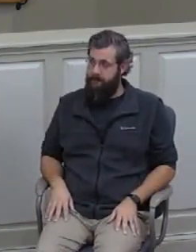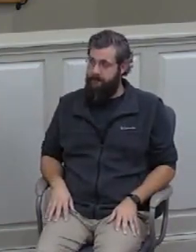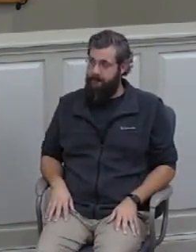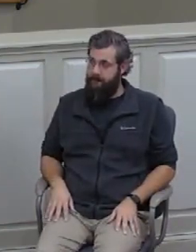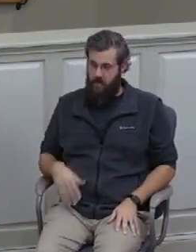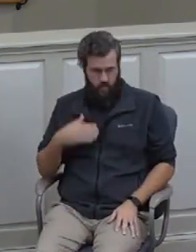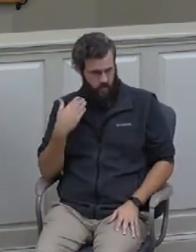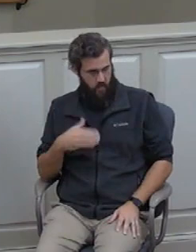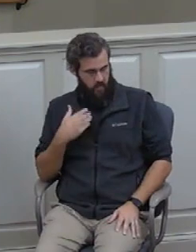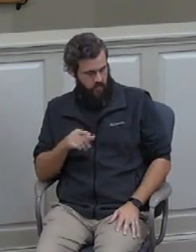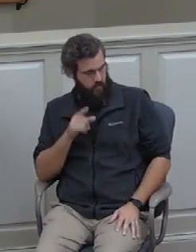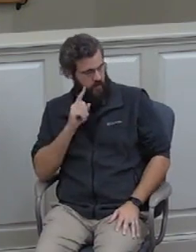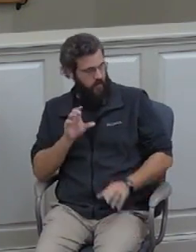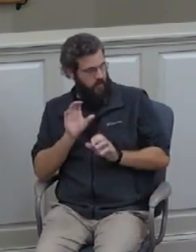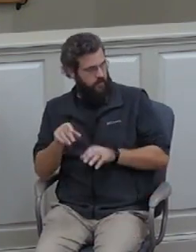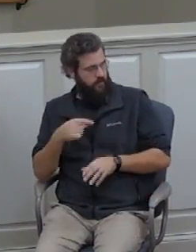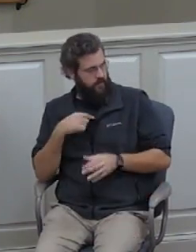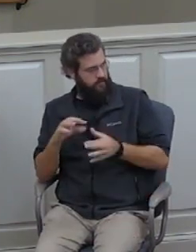push me out there, aren't you?